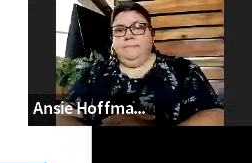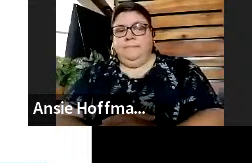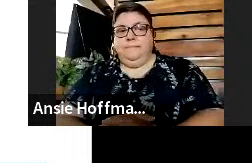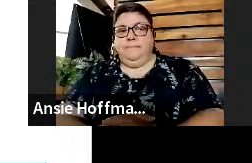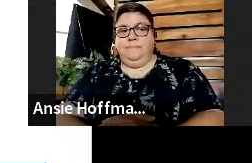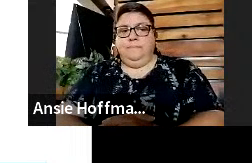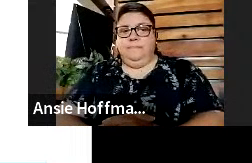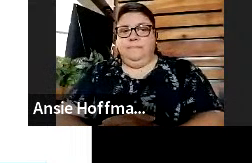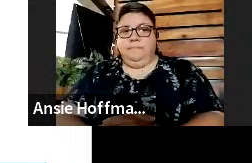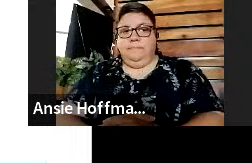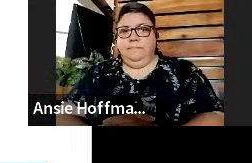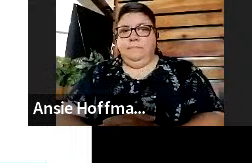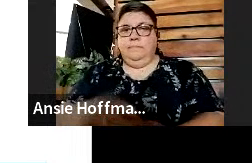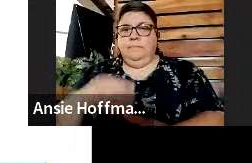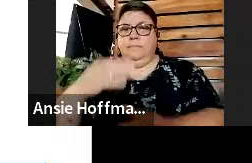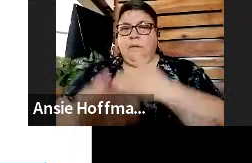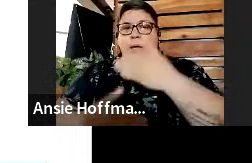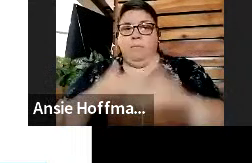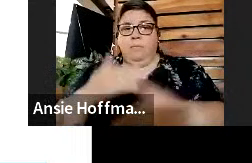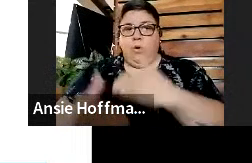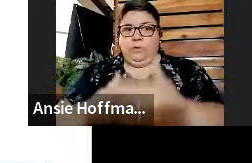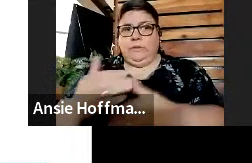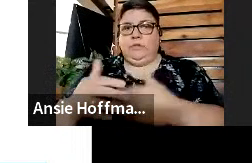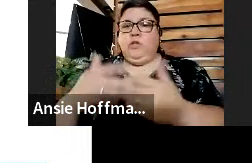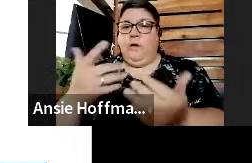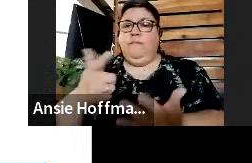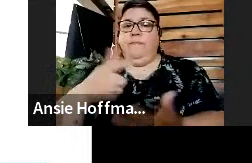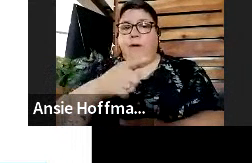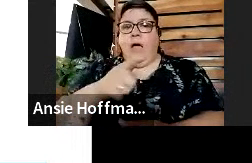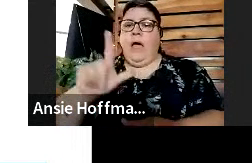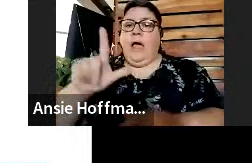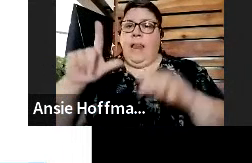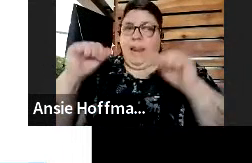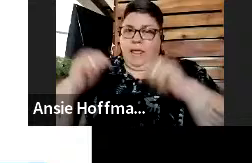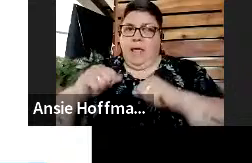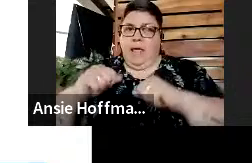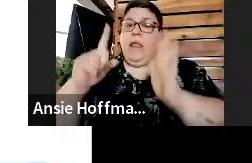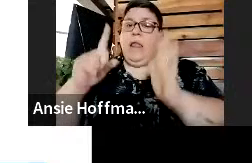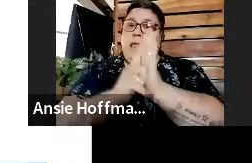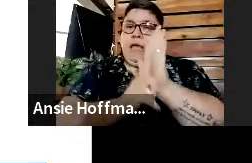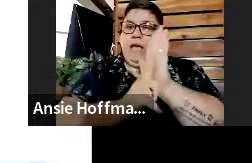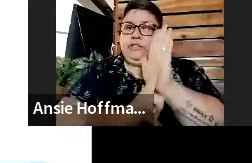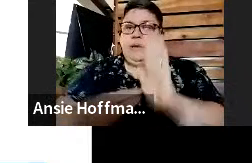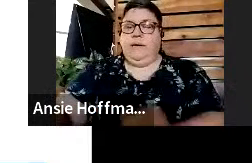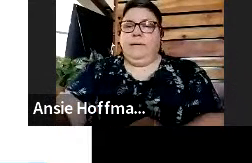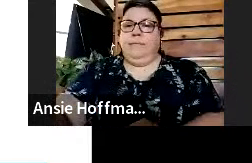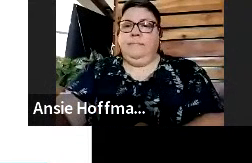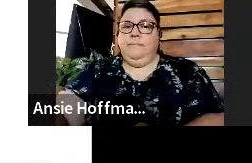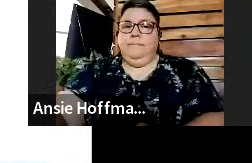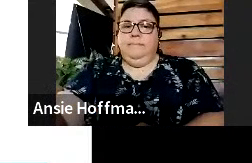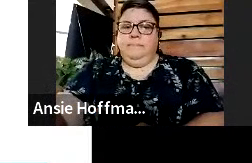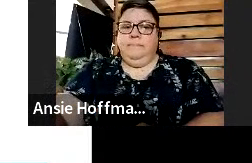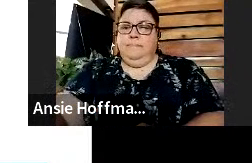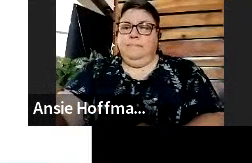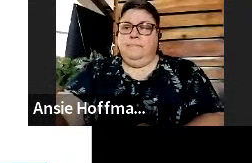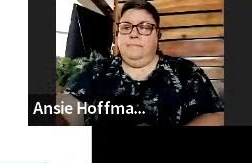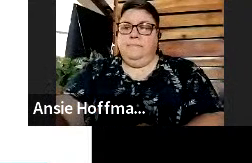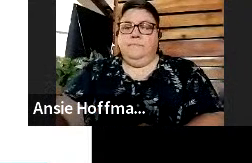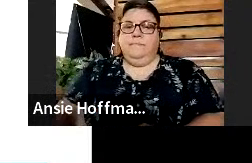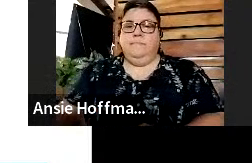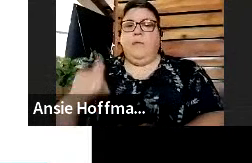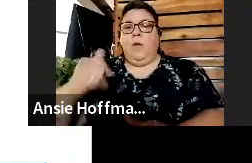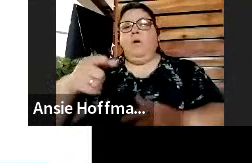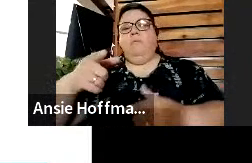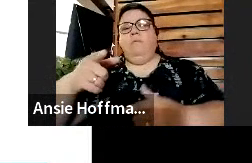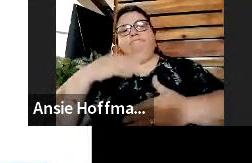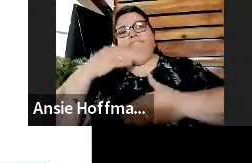The process of litigation. All right, now you have explored all the internal processes. You went through appeal, you went